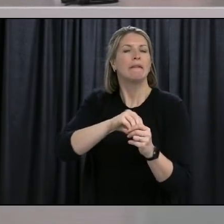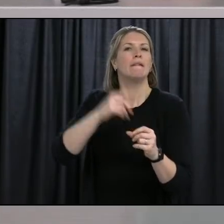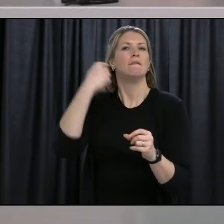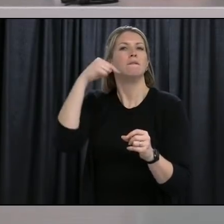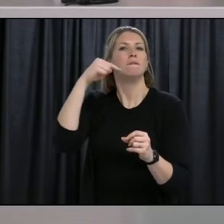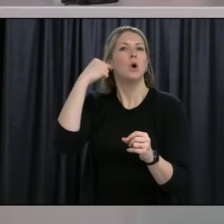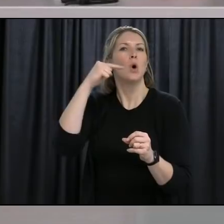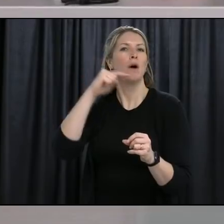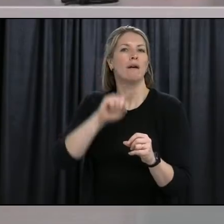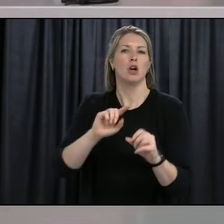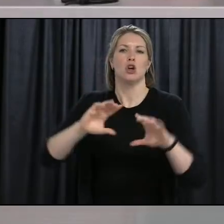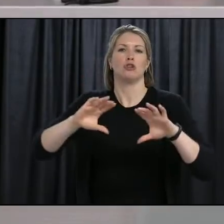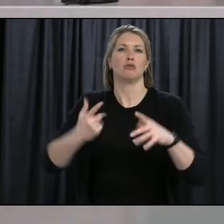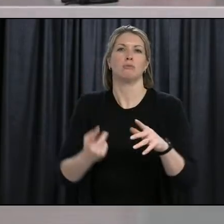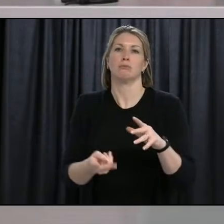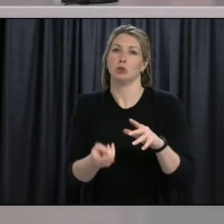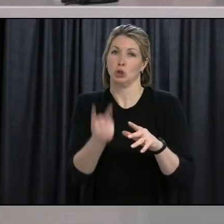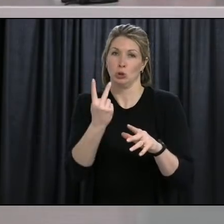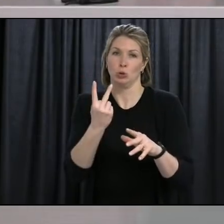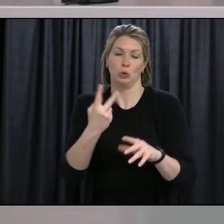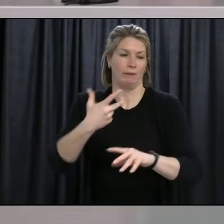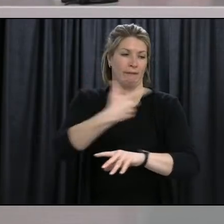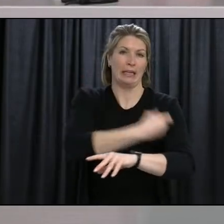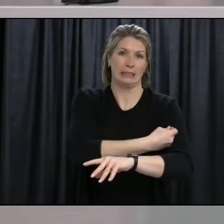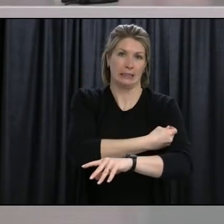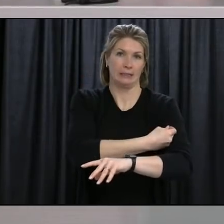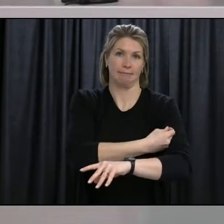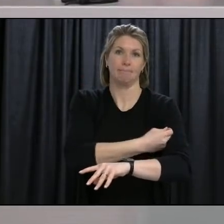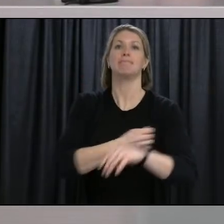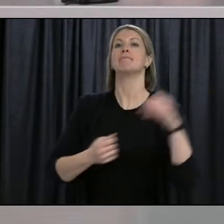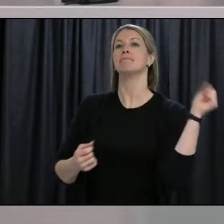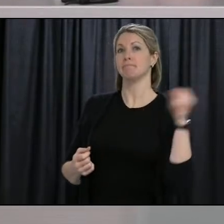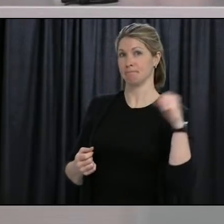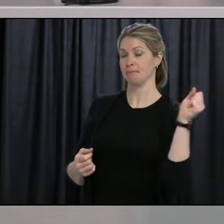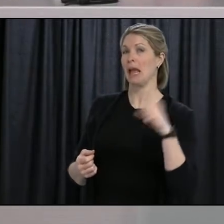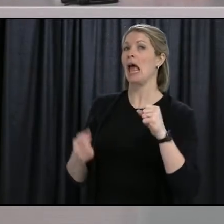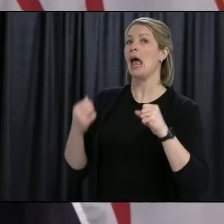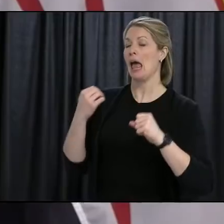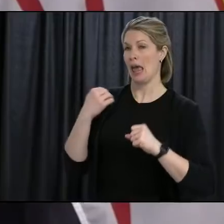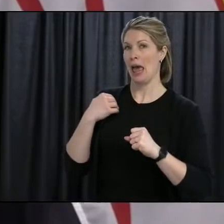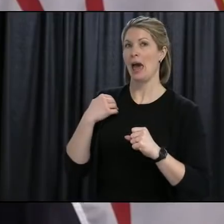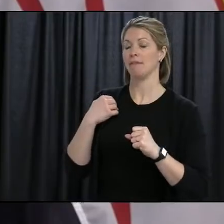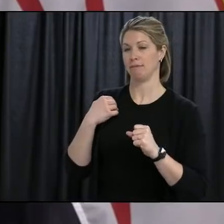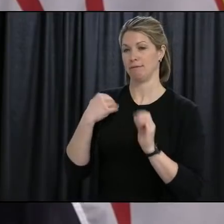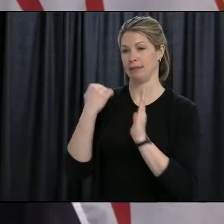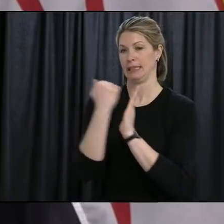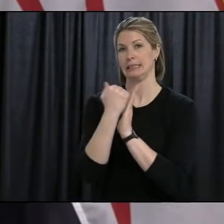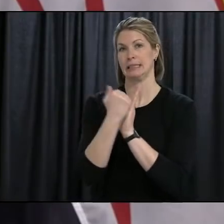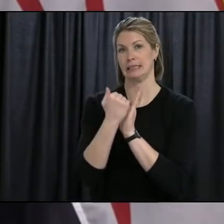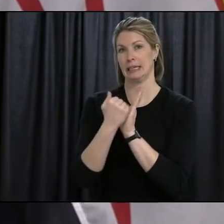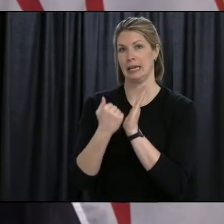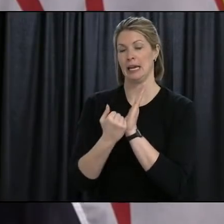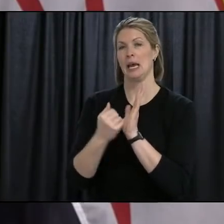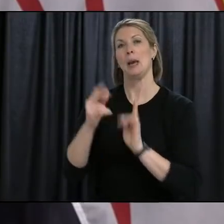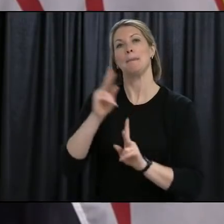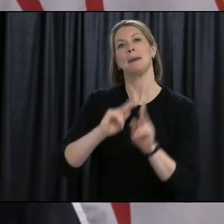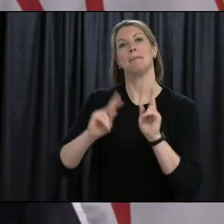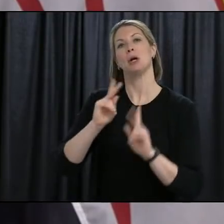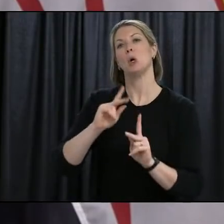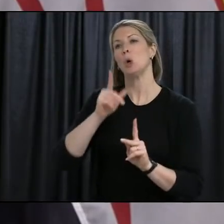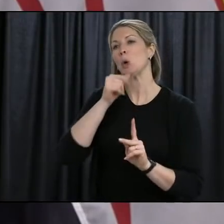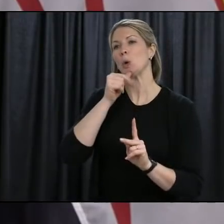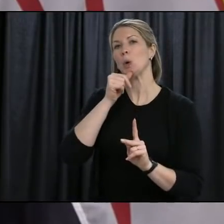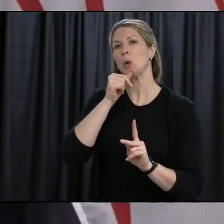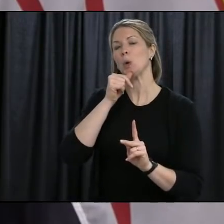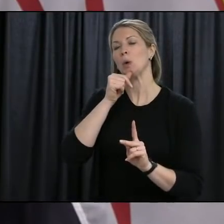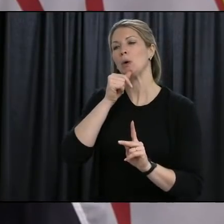So in phase 2 of our vaccinations, vaccination plan, we do have people who who are in